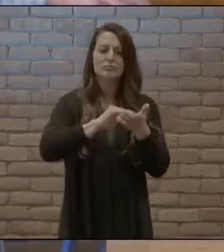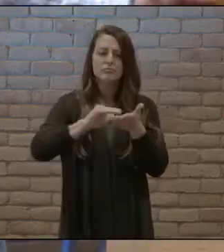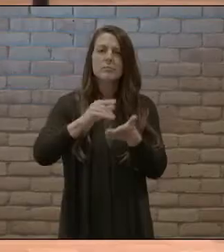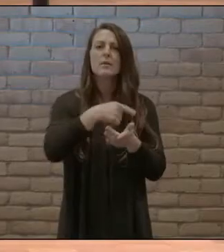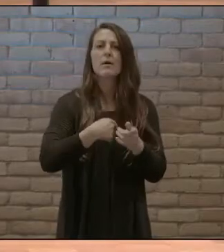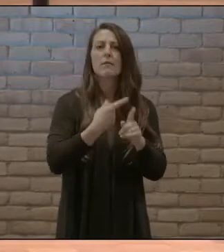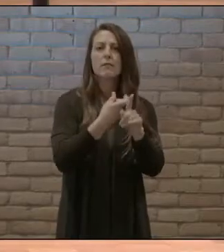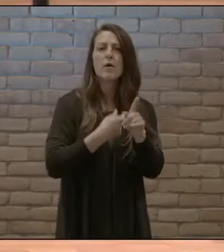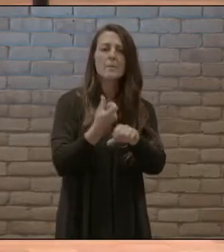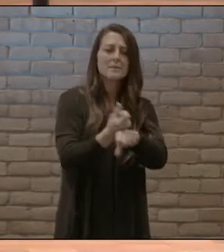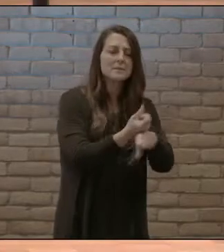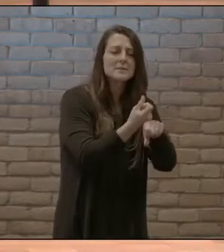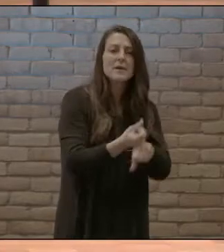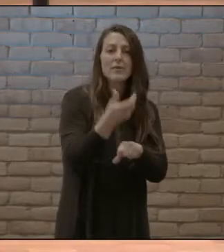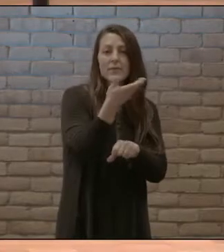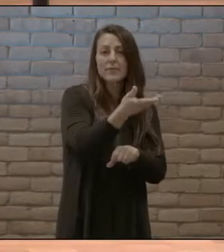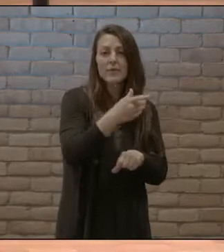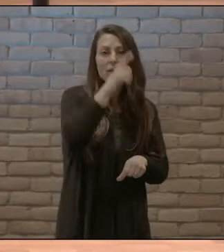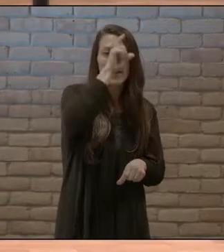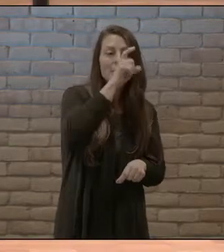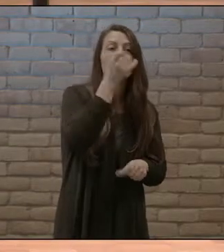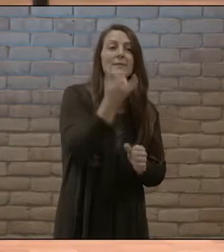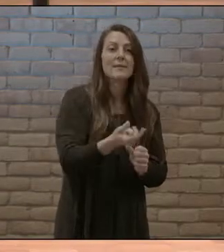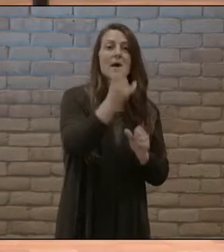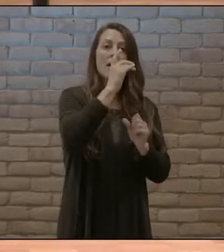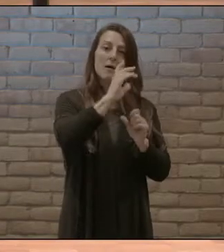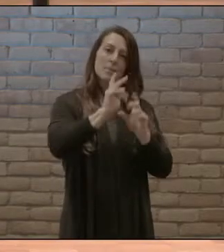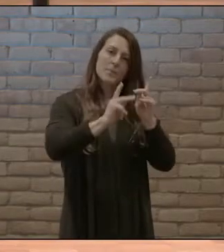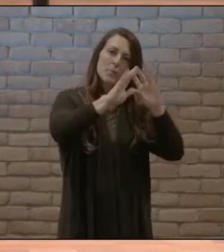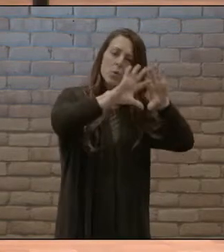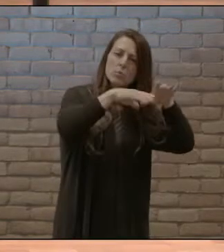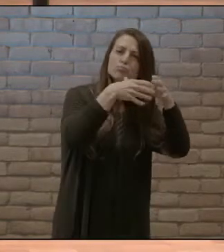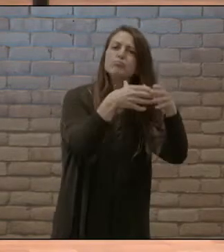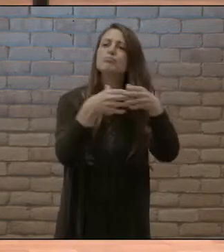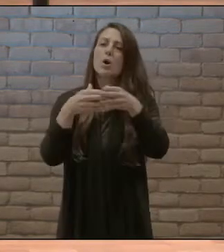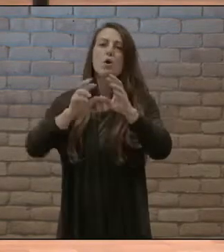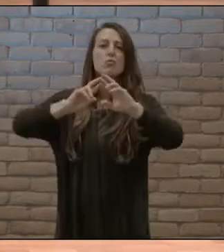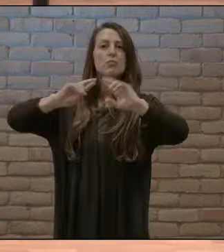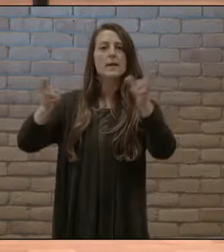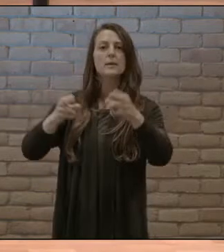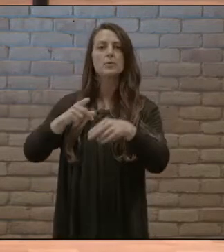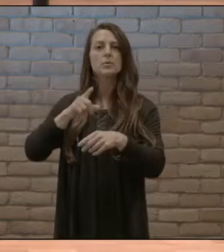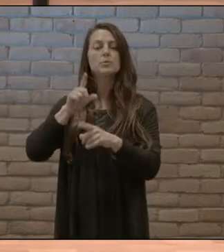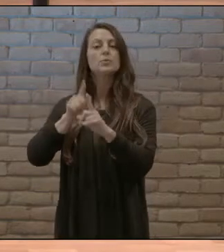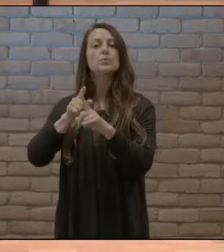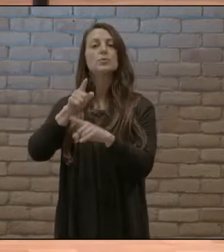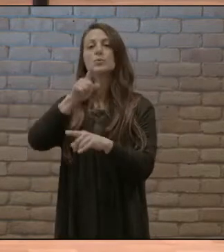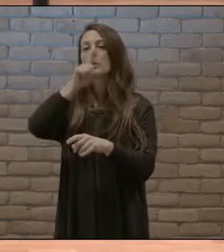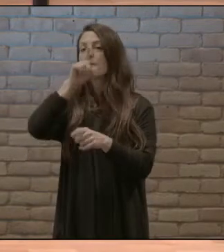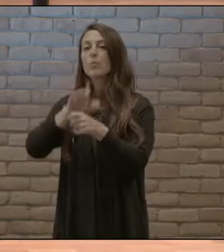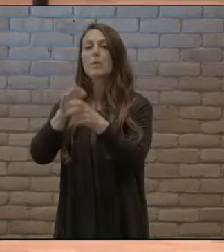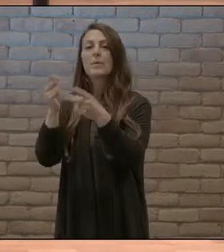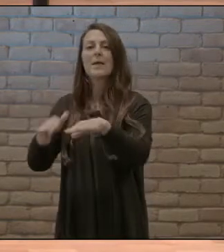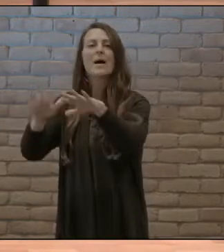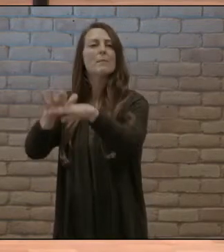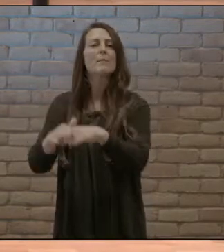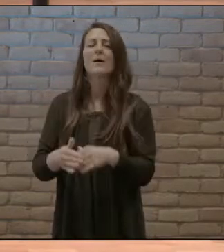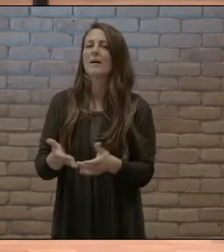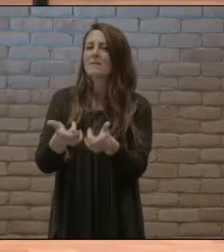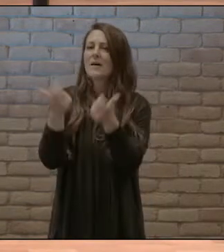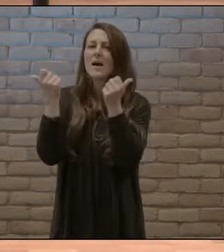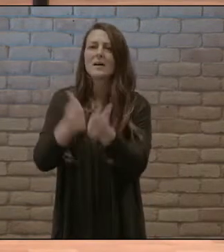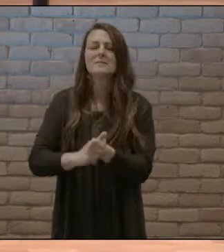in Egypt, and now they were on their way to the promised land. But how quickly they forgot all that God had done for them. And we found